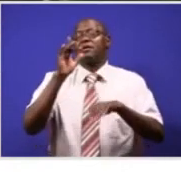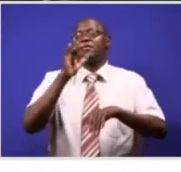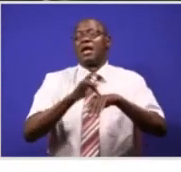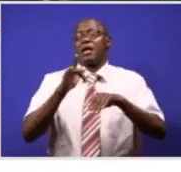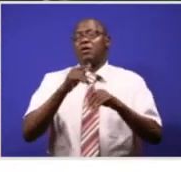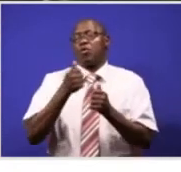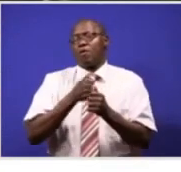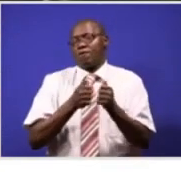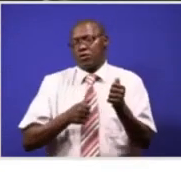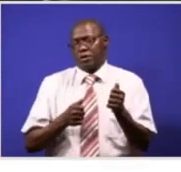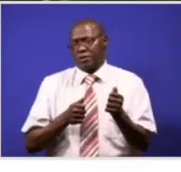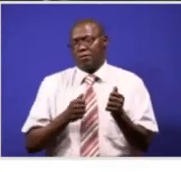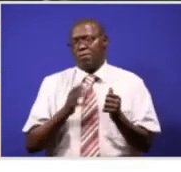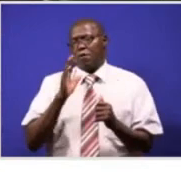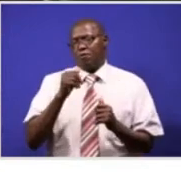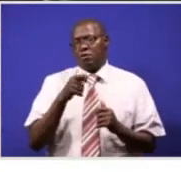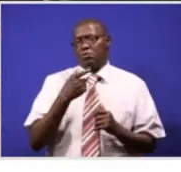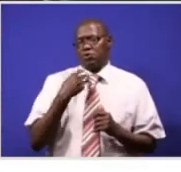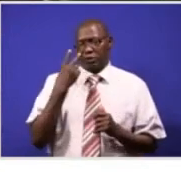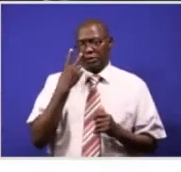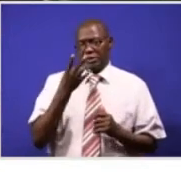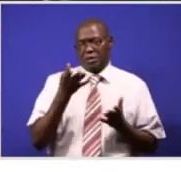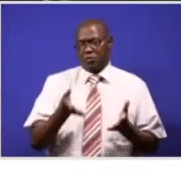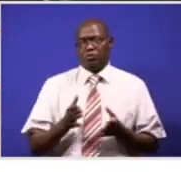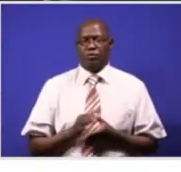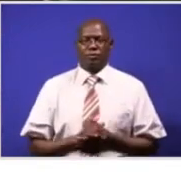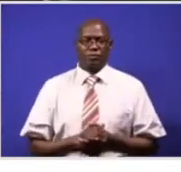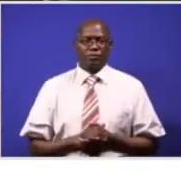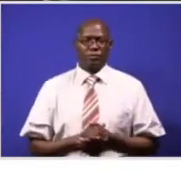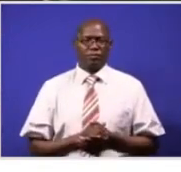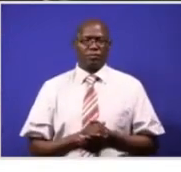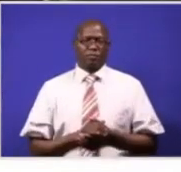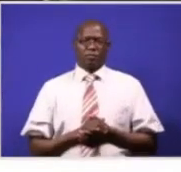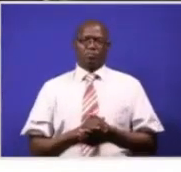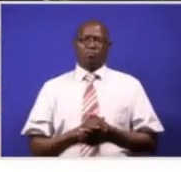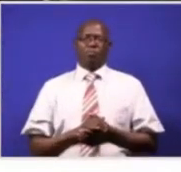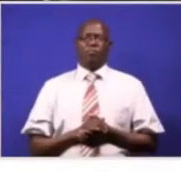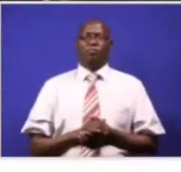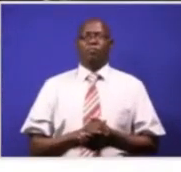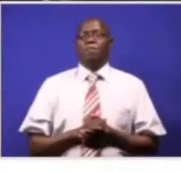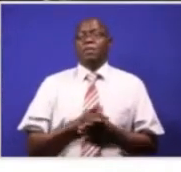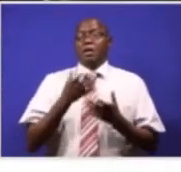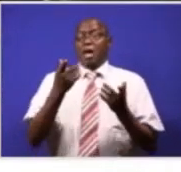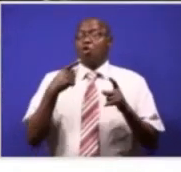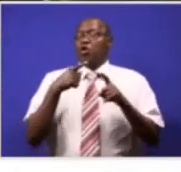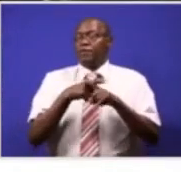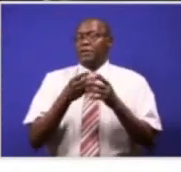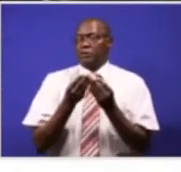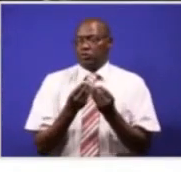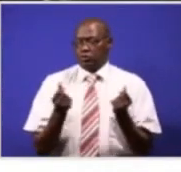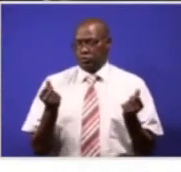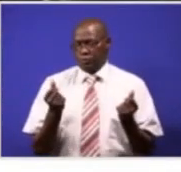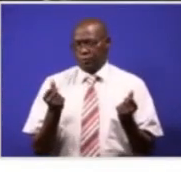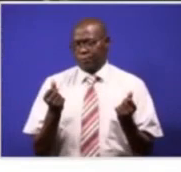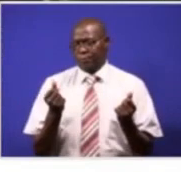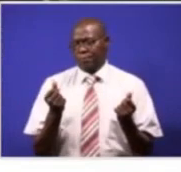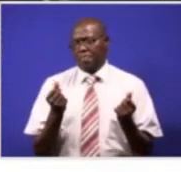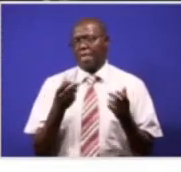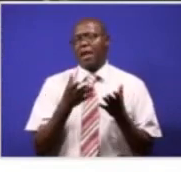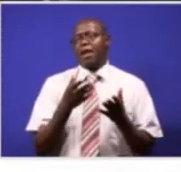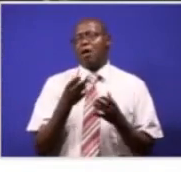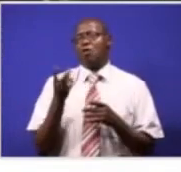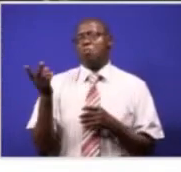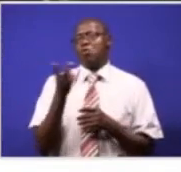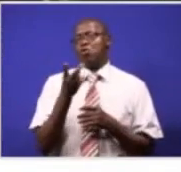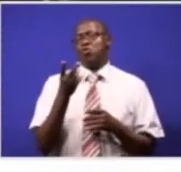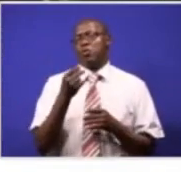from what we are seeing. Well, Jane, talking of conflict resolution, and now that both sides of the